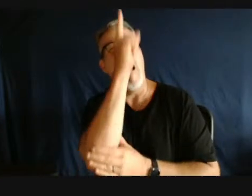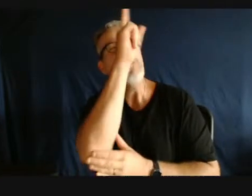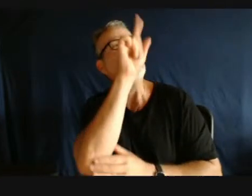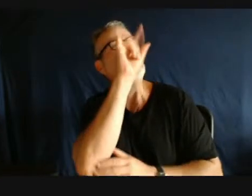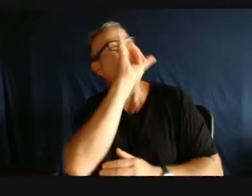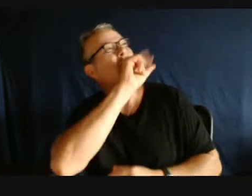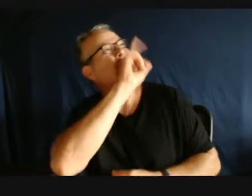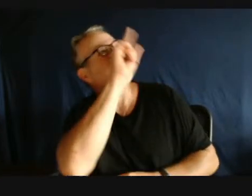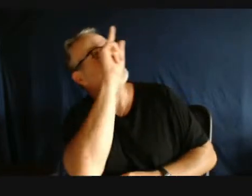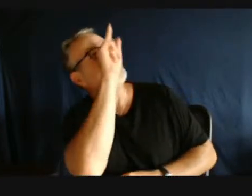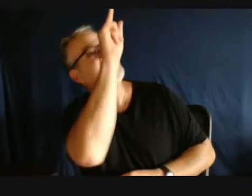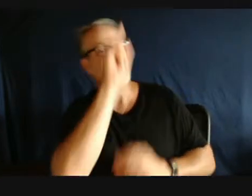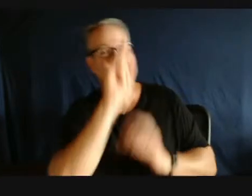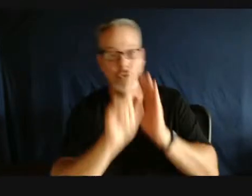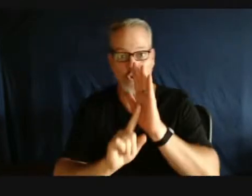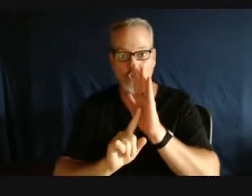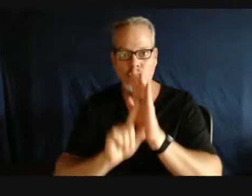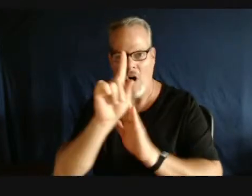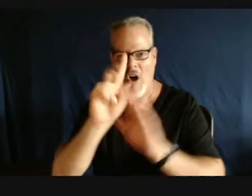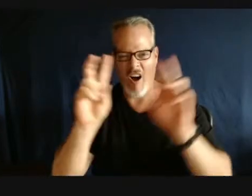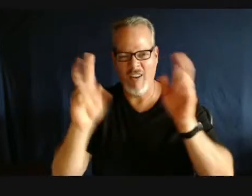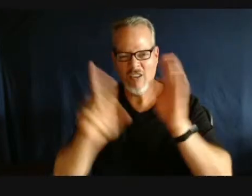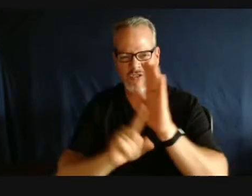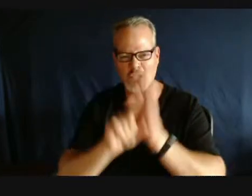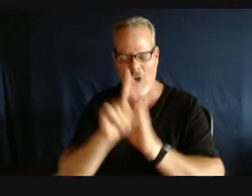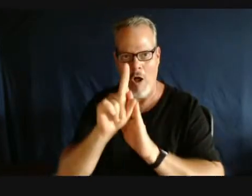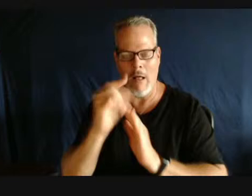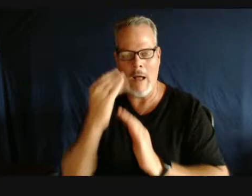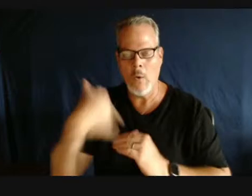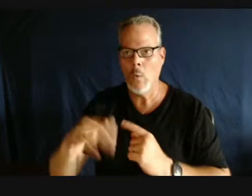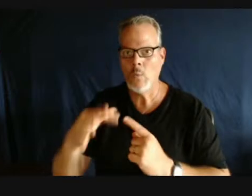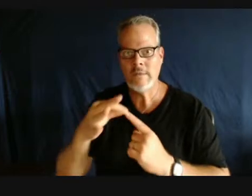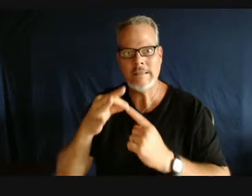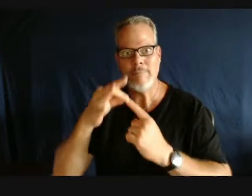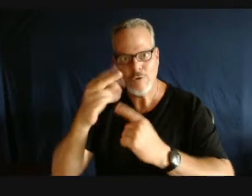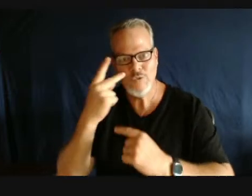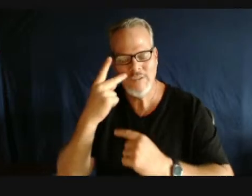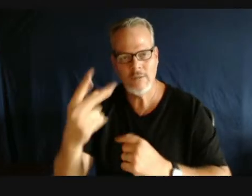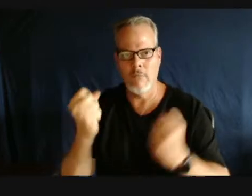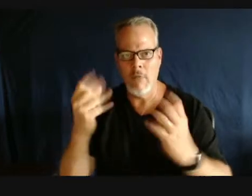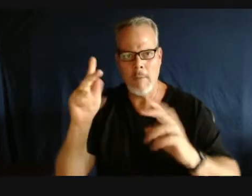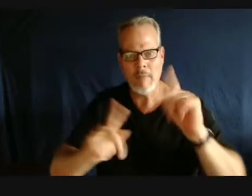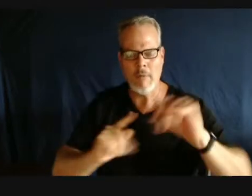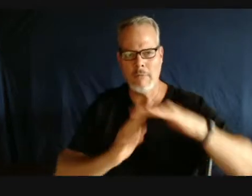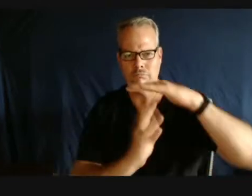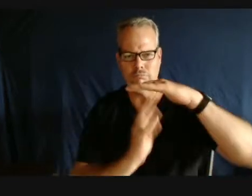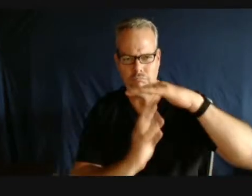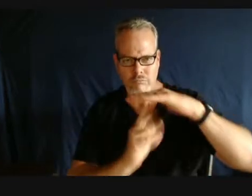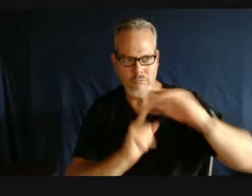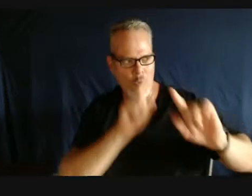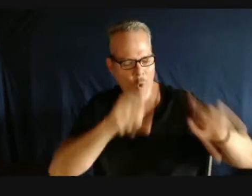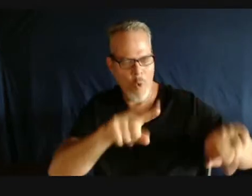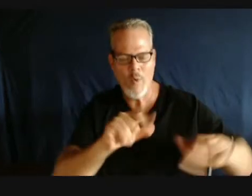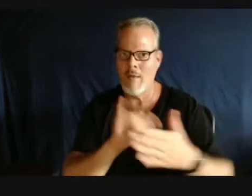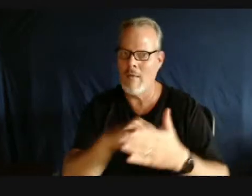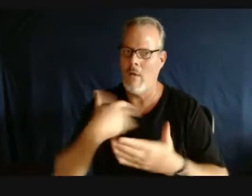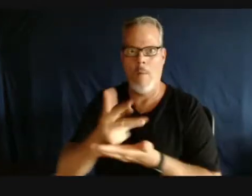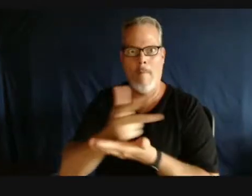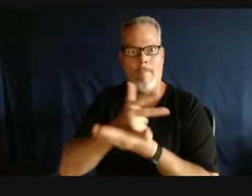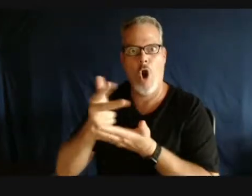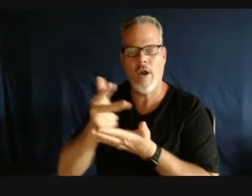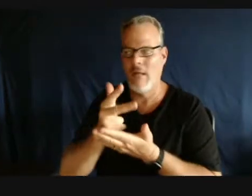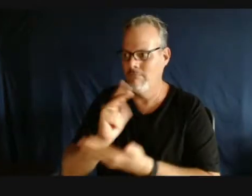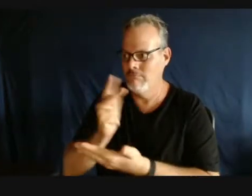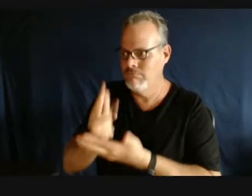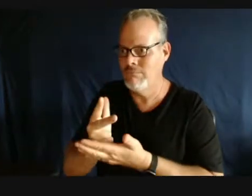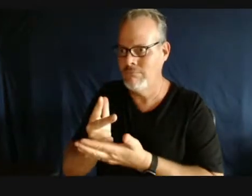really special to see. And I know a lot of people have been going up to the park and dealing with the parking situation to be able to catch a glimpse